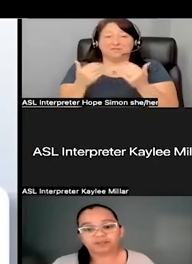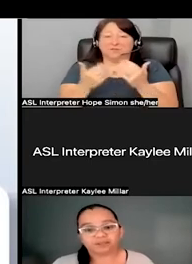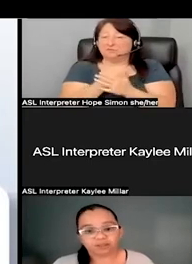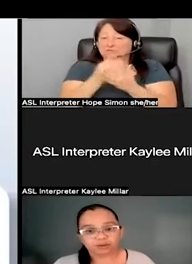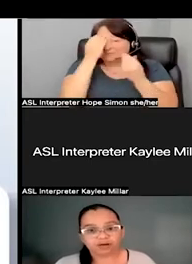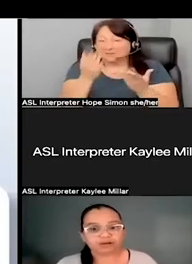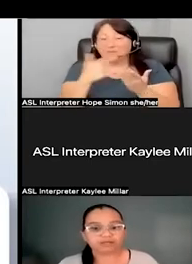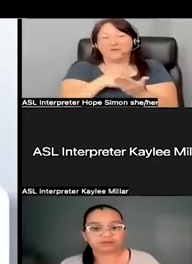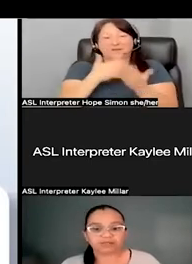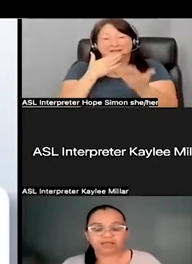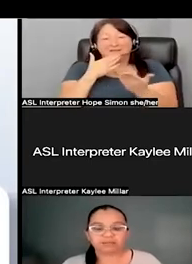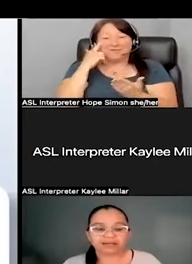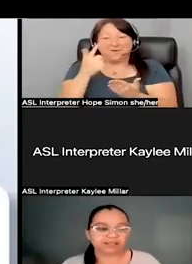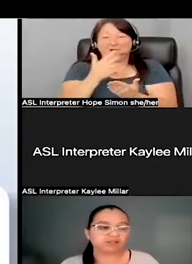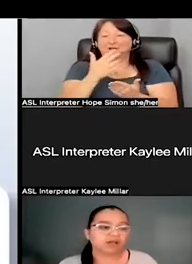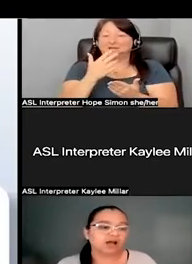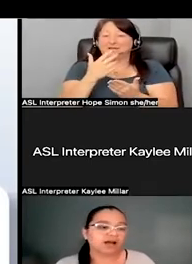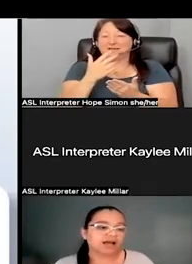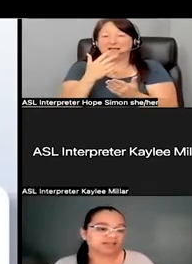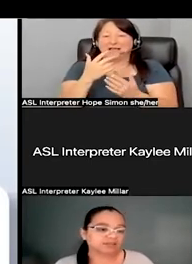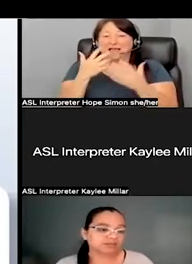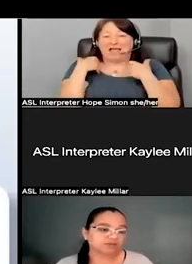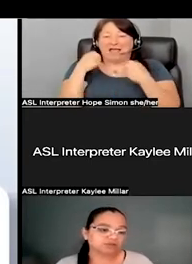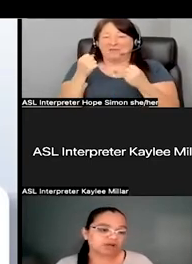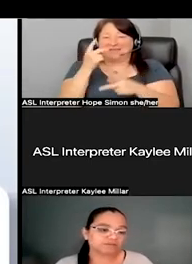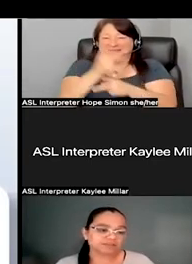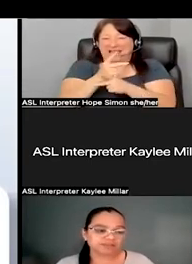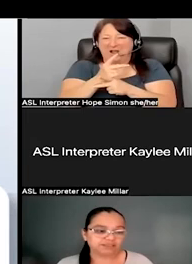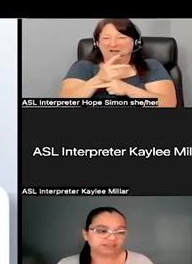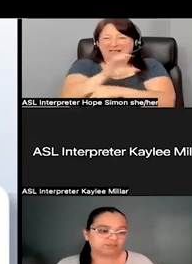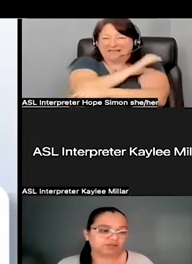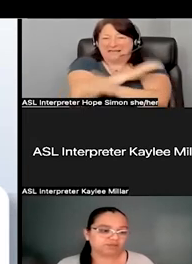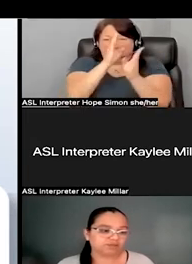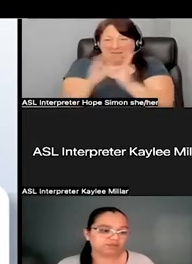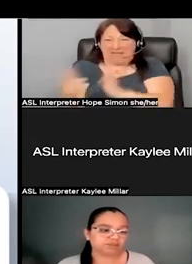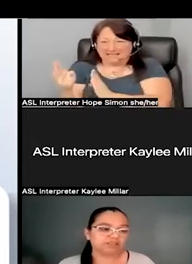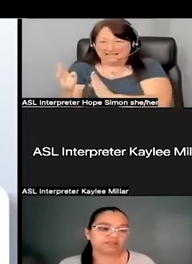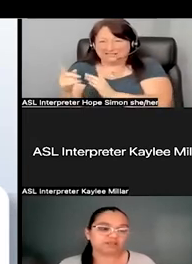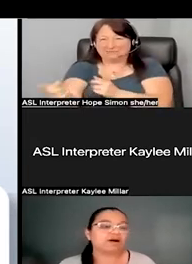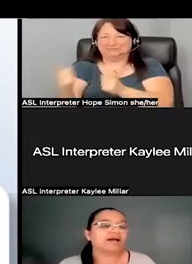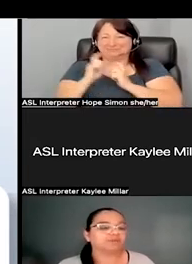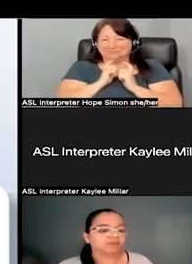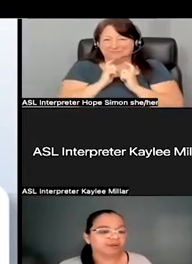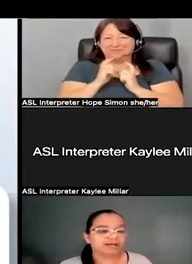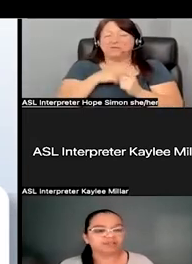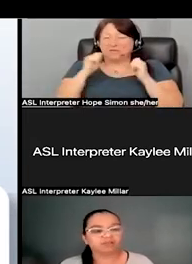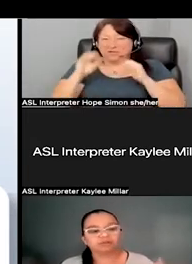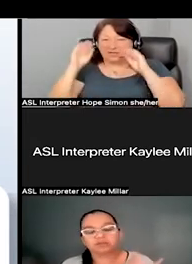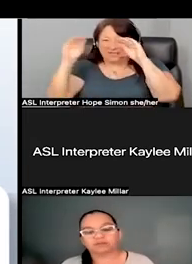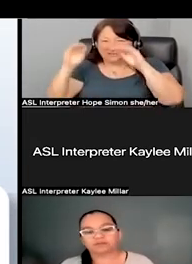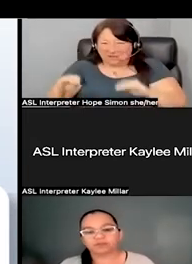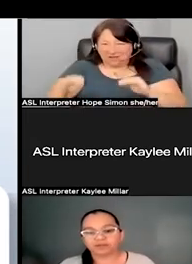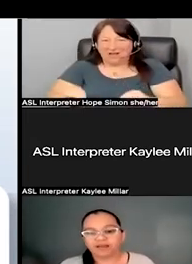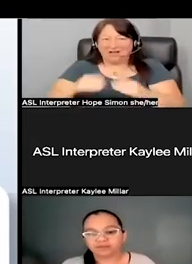the secure healthcare clinic package. As a result, our facilities team were able to install items from the package,